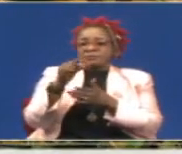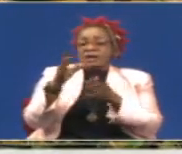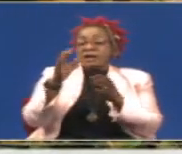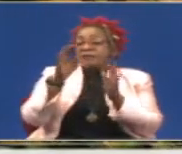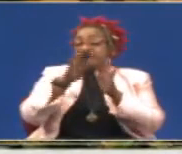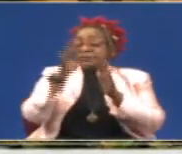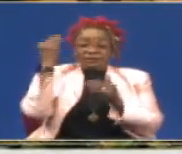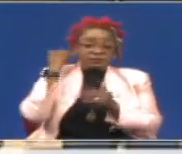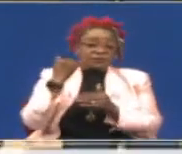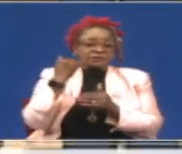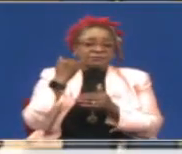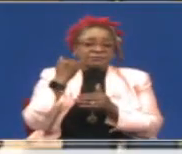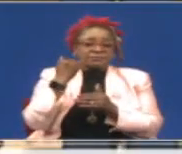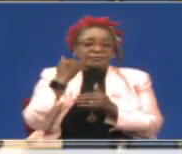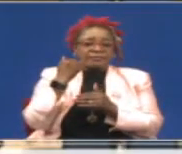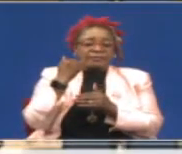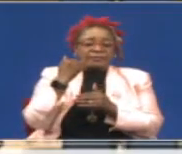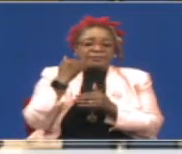of Urgency.